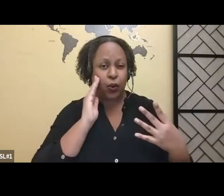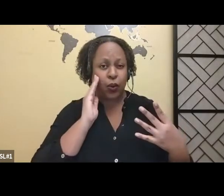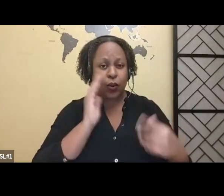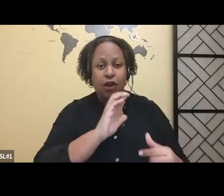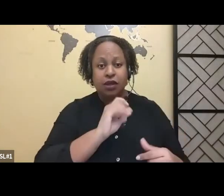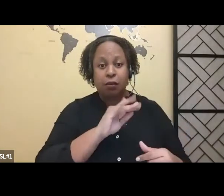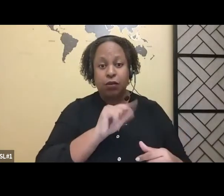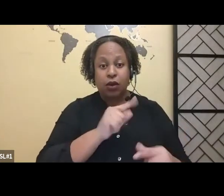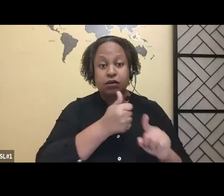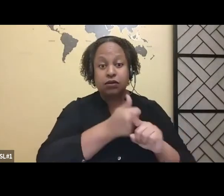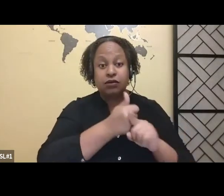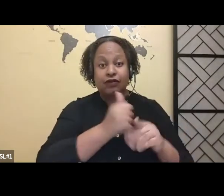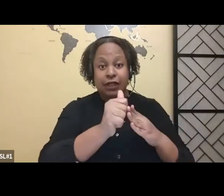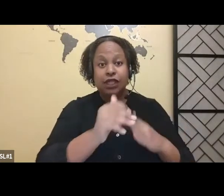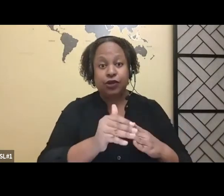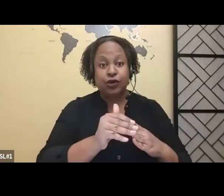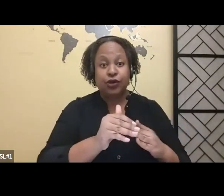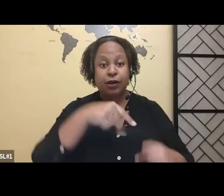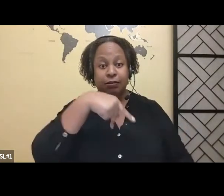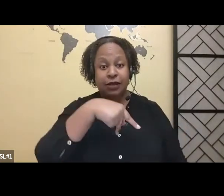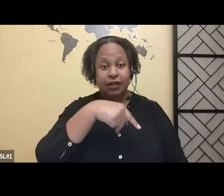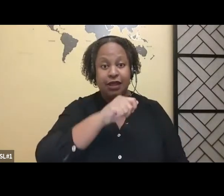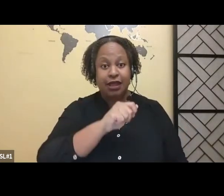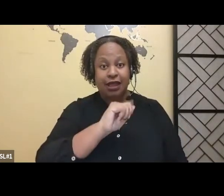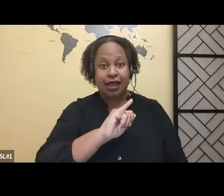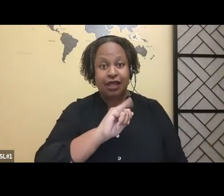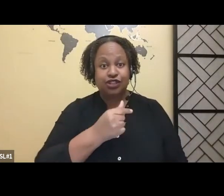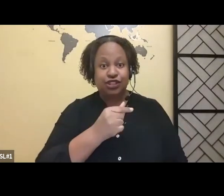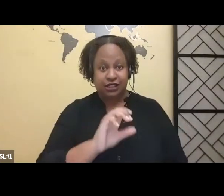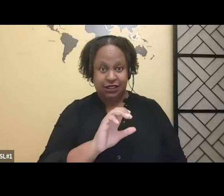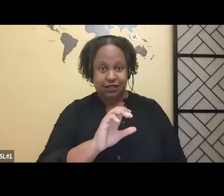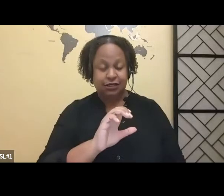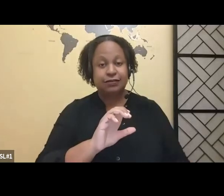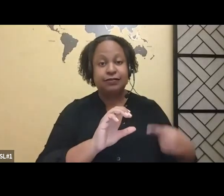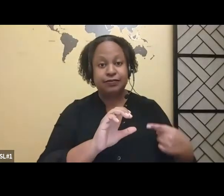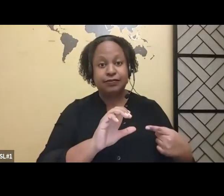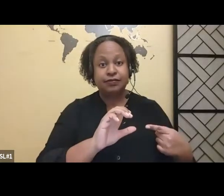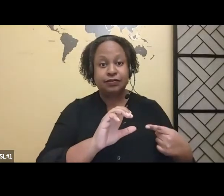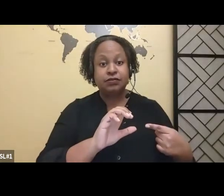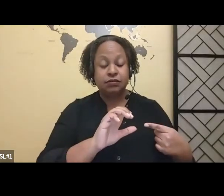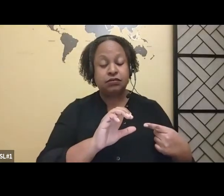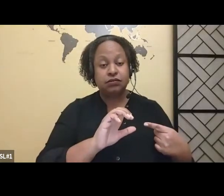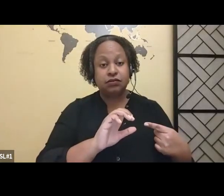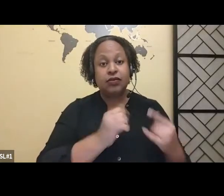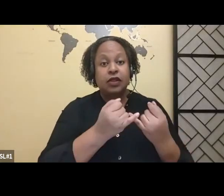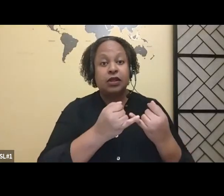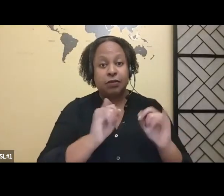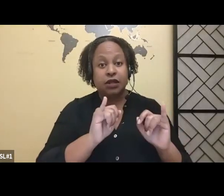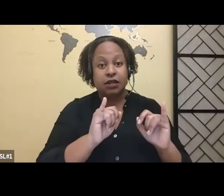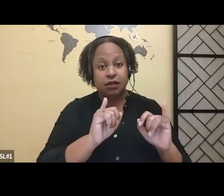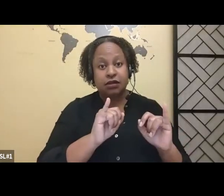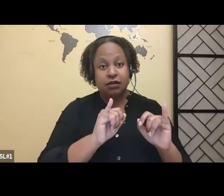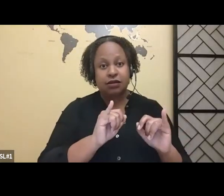leader of the PAIGC, which was the Independent